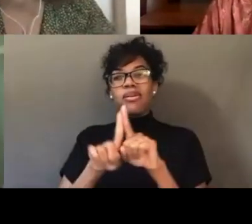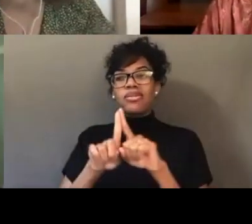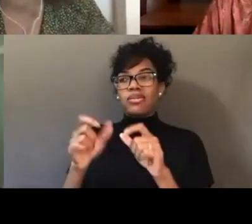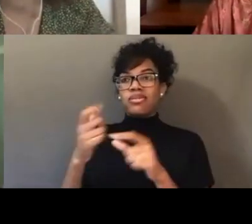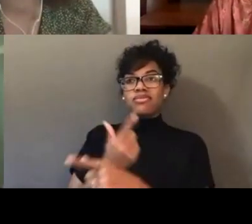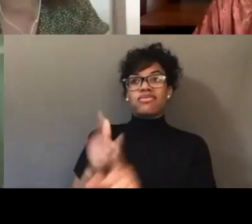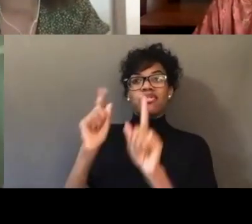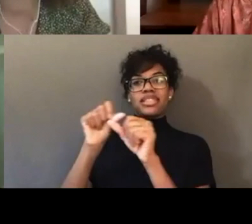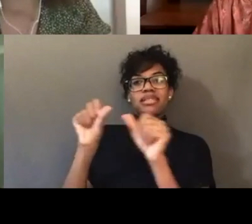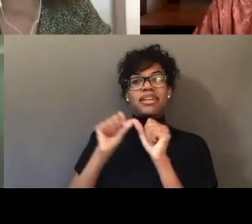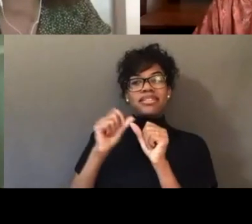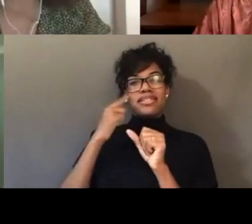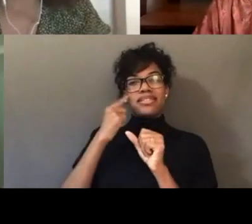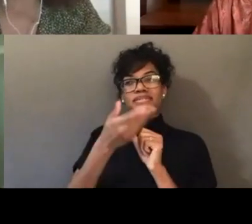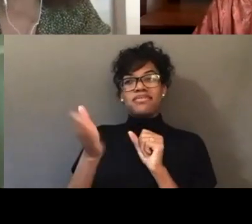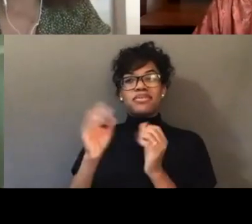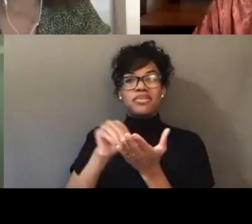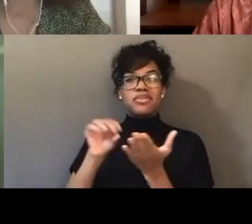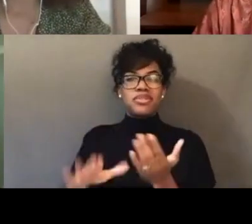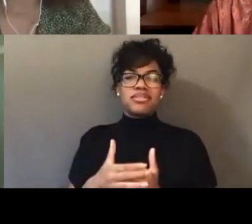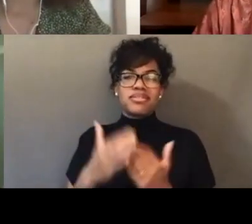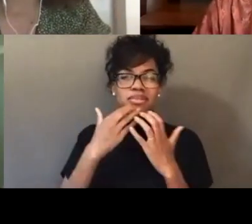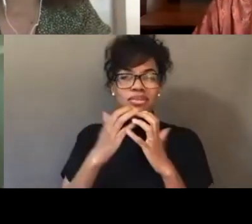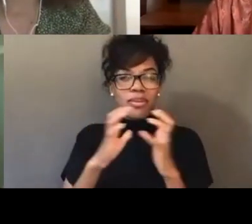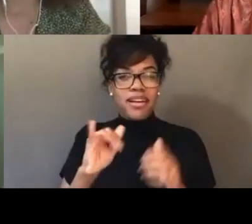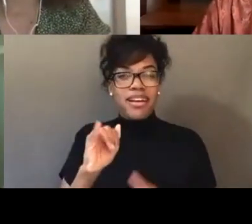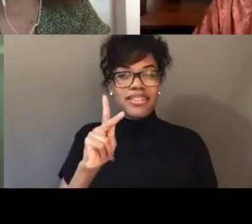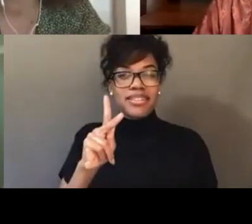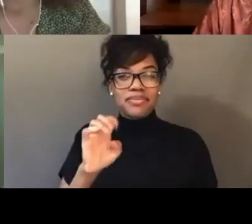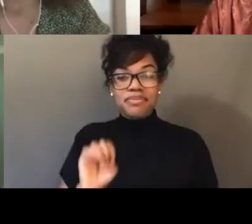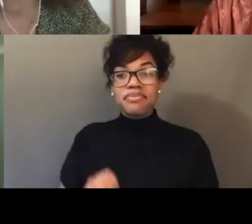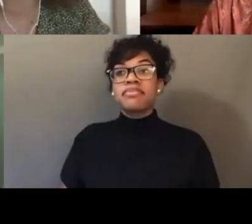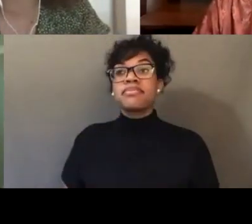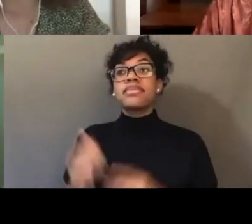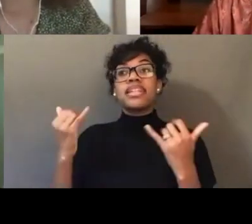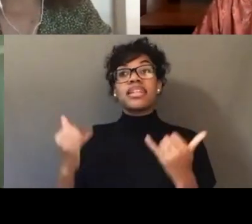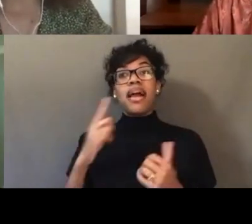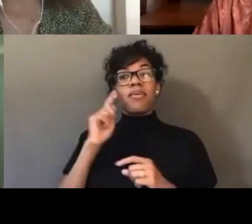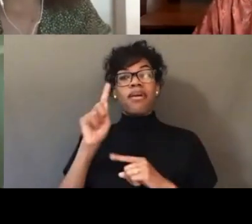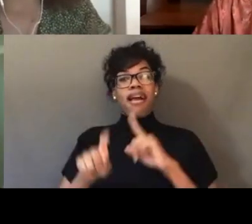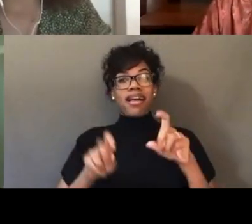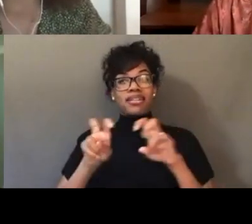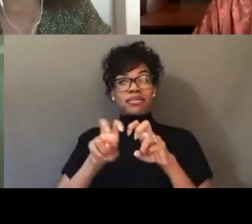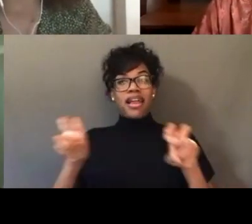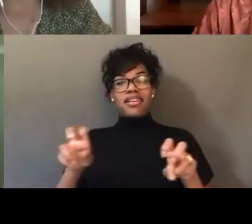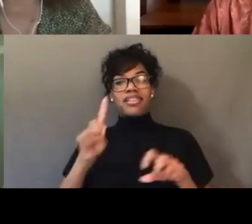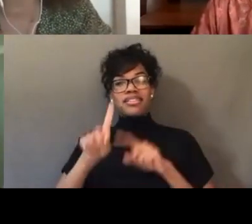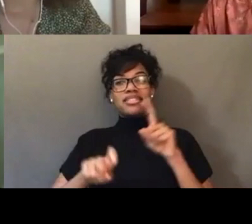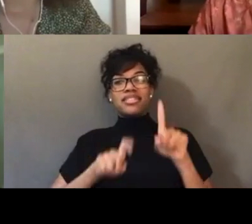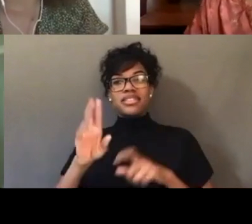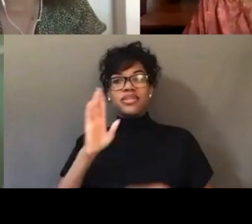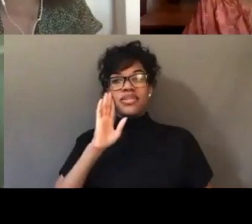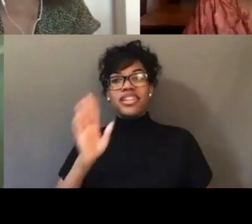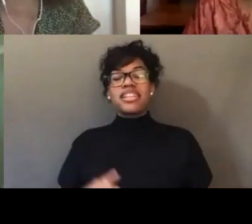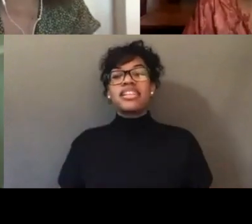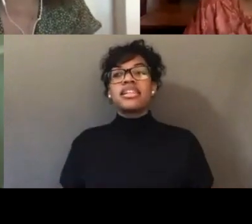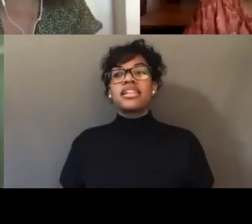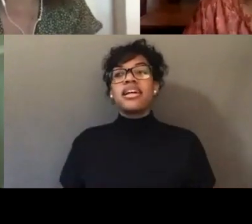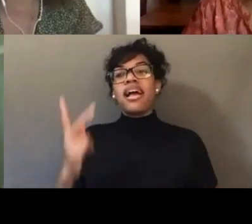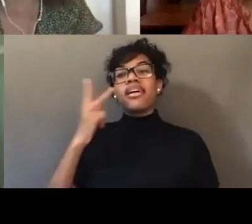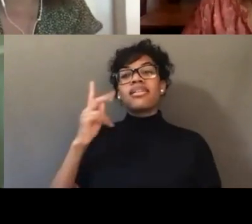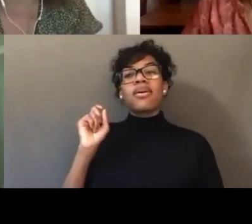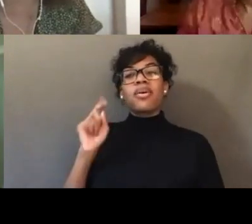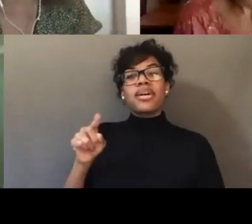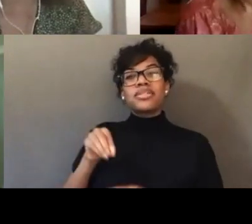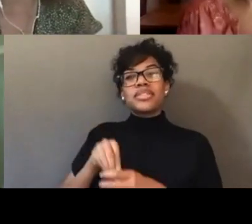And so now I'm going to ask the panelists some questions. And I actually saw a question in the Q&A that